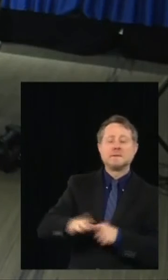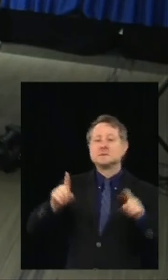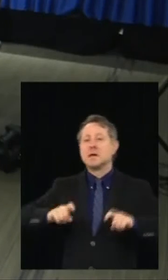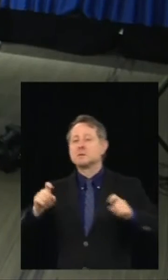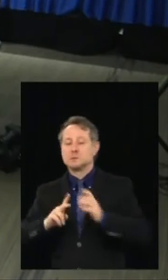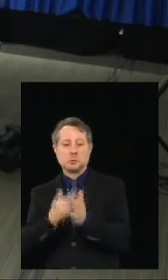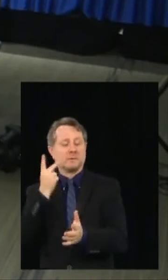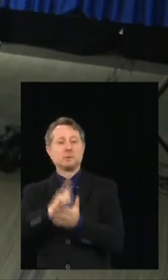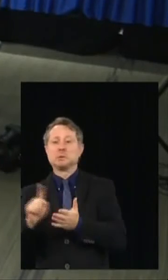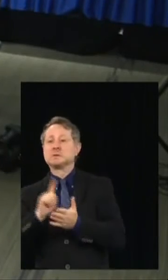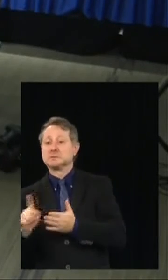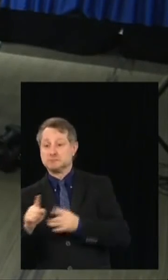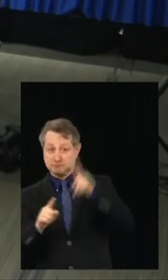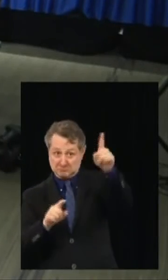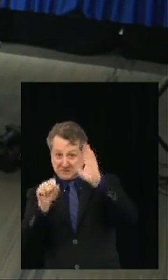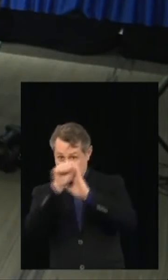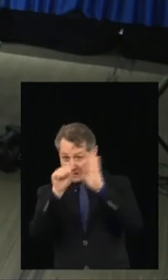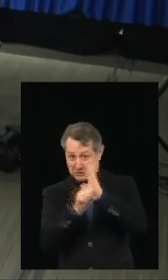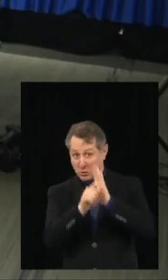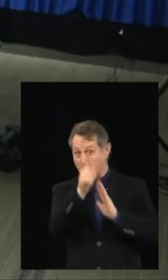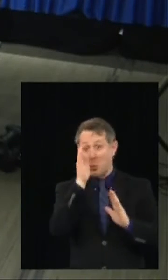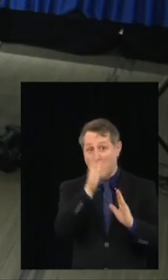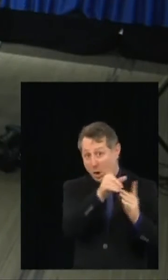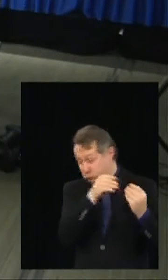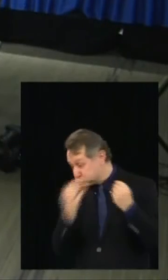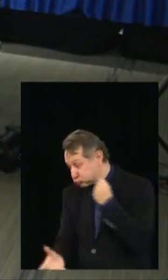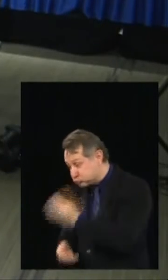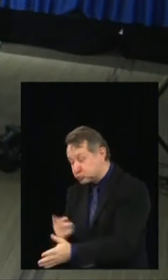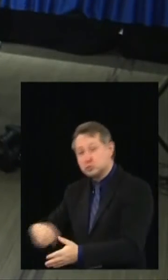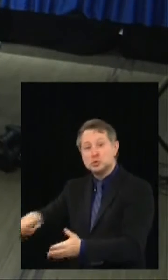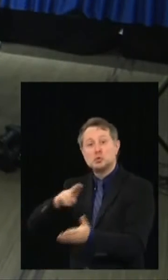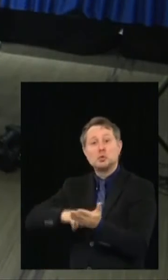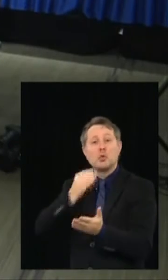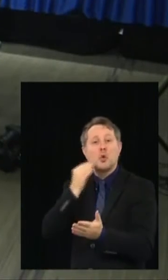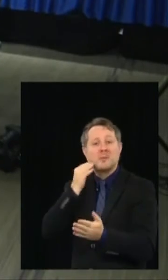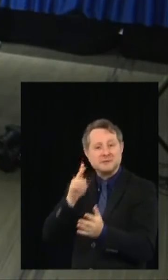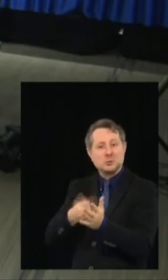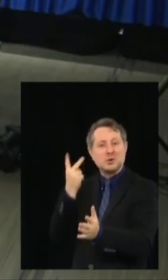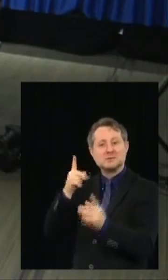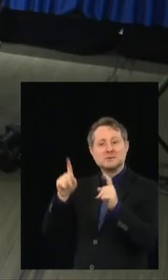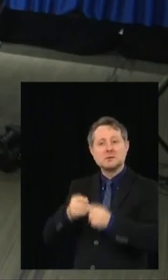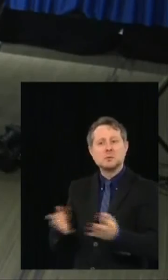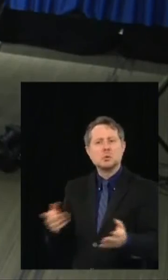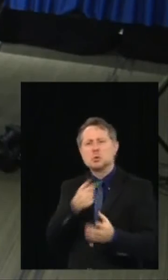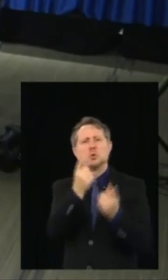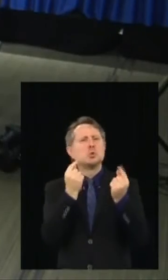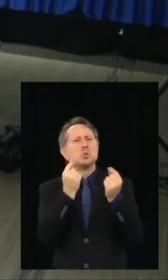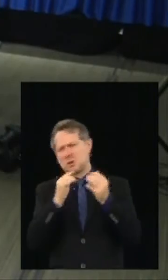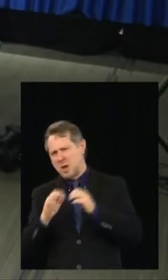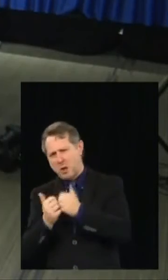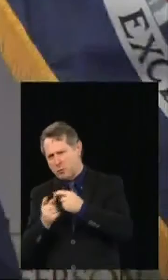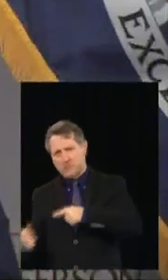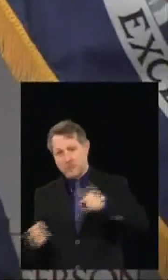state plan to supply the tests, or what do you do to help in that situation?